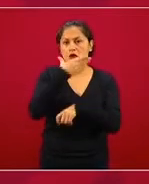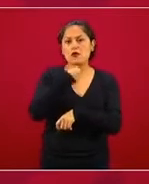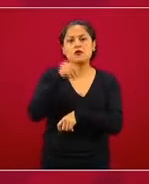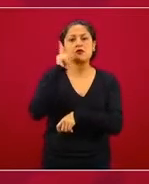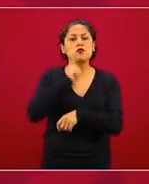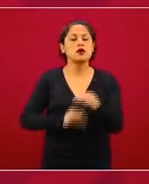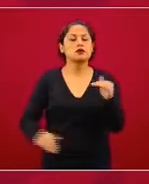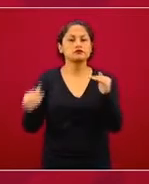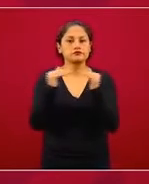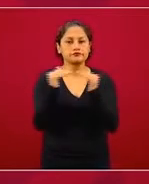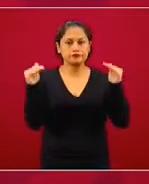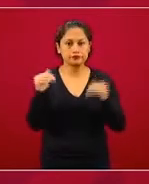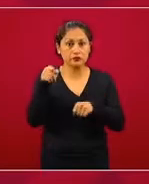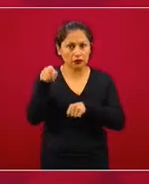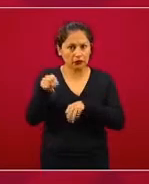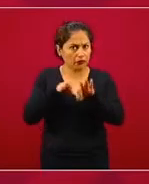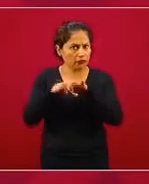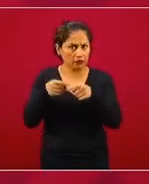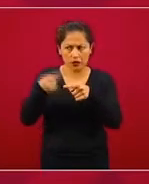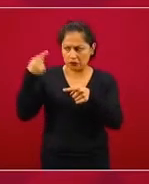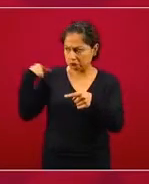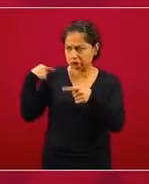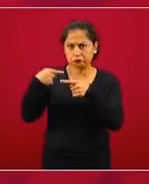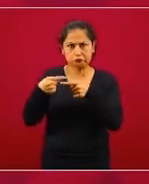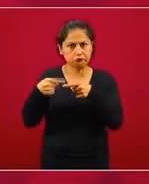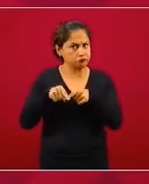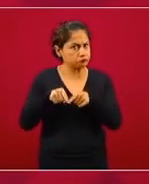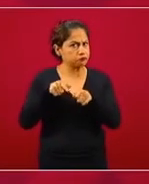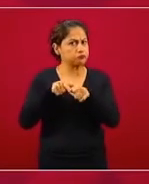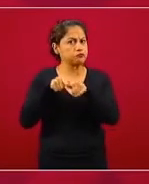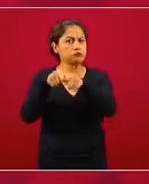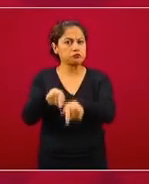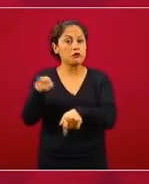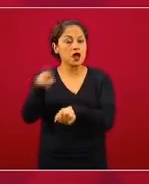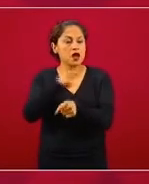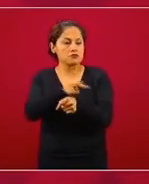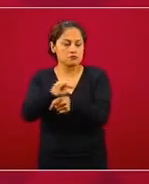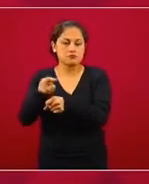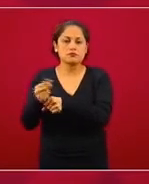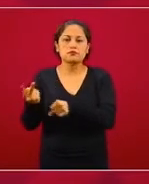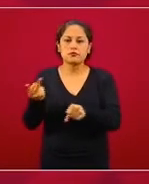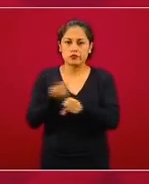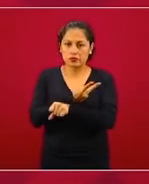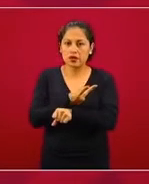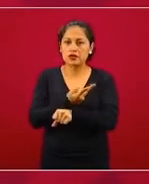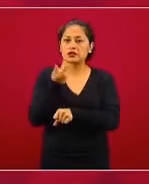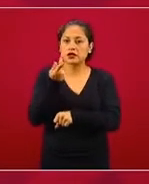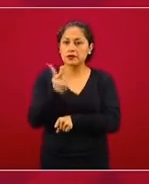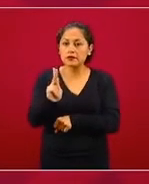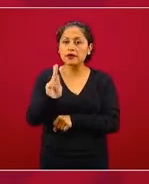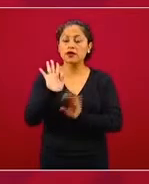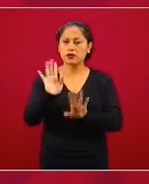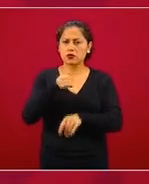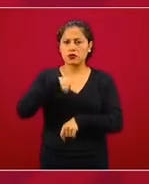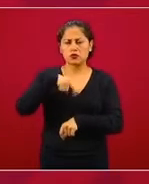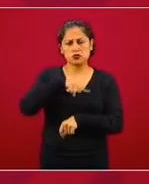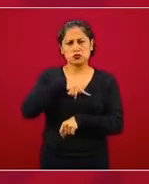health está operando, measures, está are supervisando considered lo que ocurre. essential and are Y still lo que going sí on vemos es un patrón de menor demanda de at